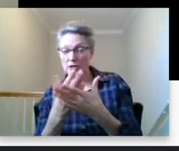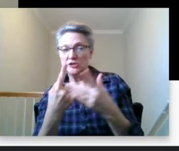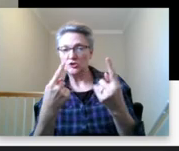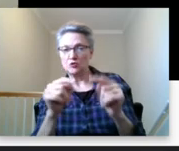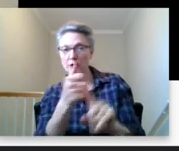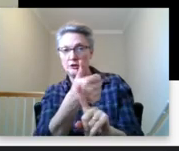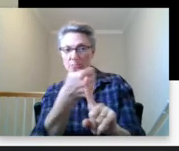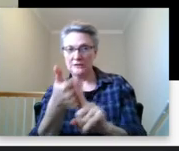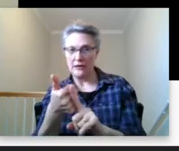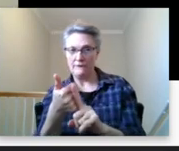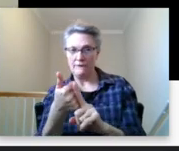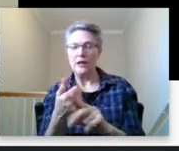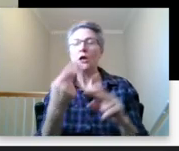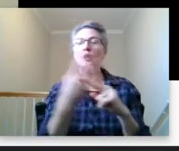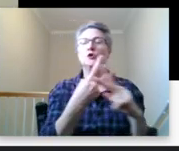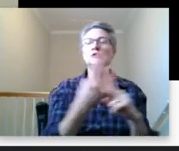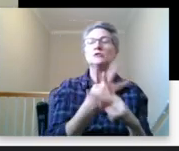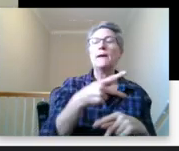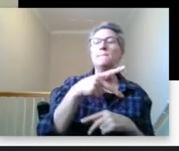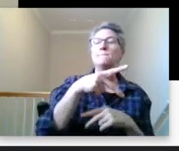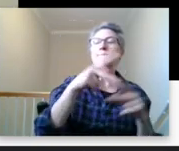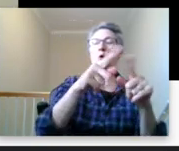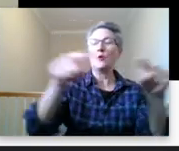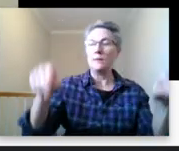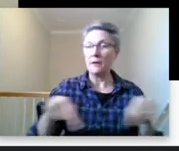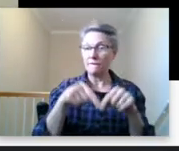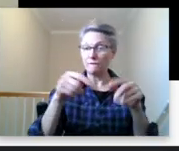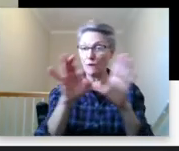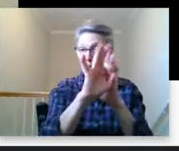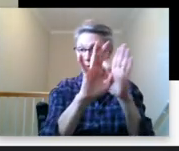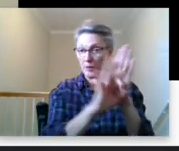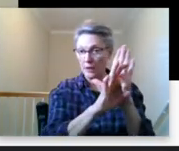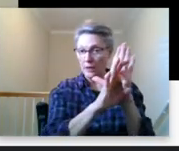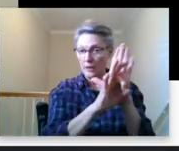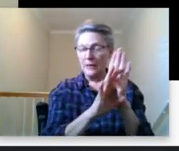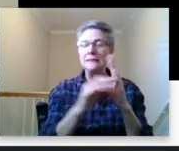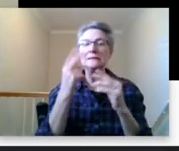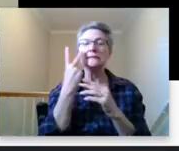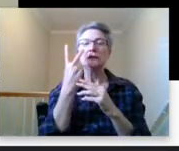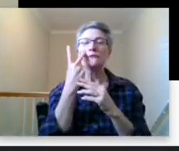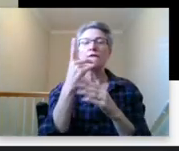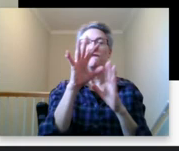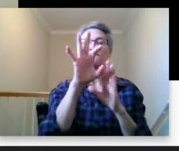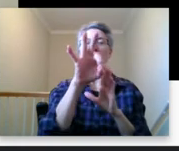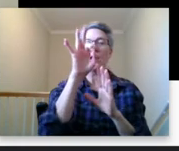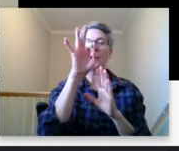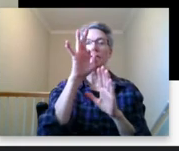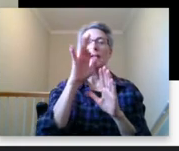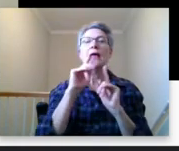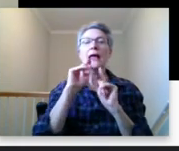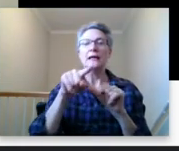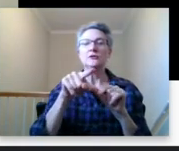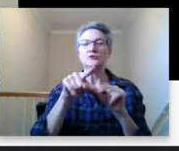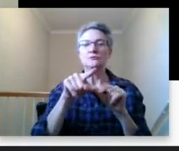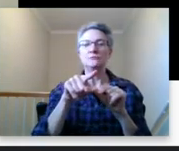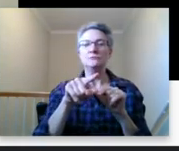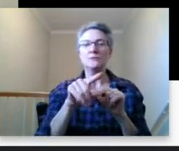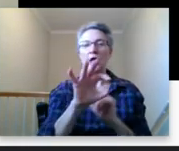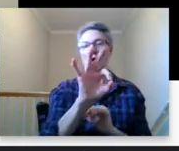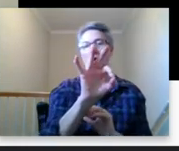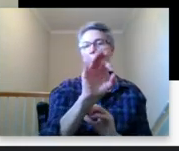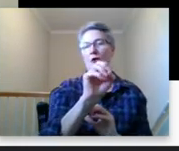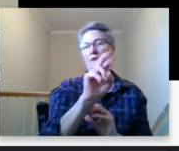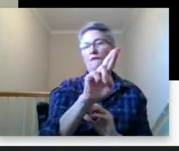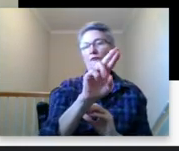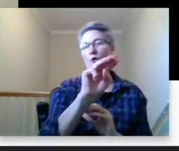now let's use that perimeter formula to see if we can find the answer to the perimeter of this shape. So